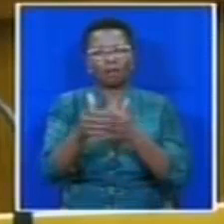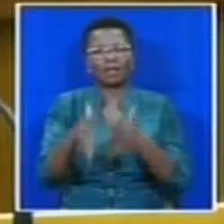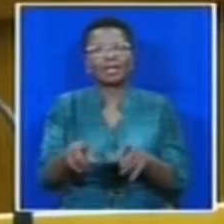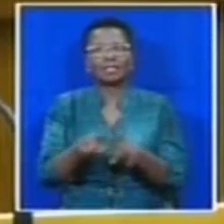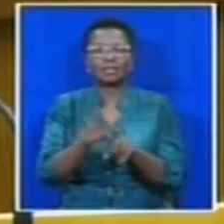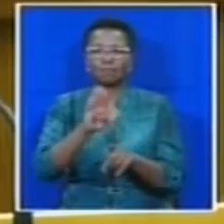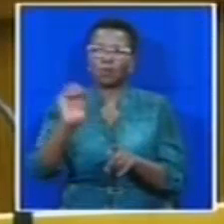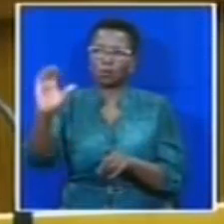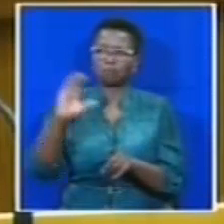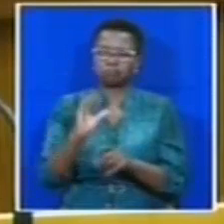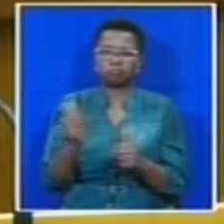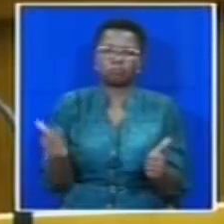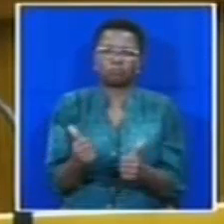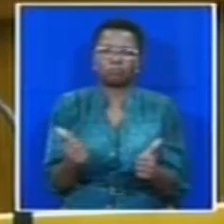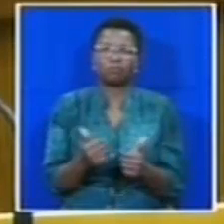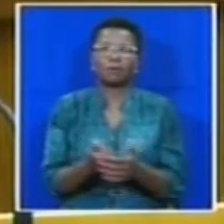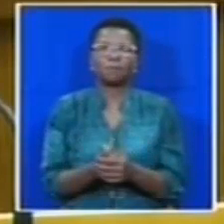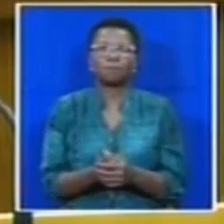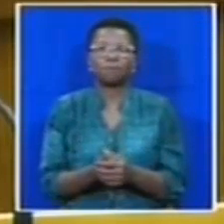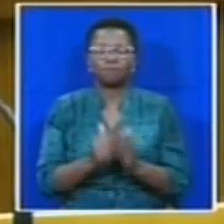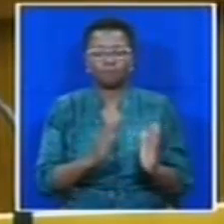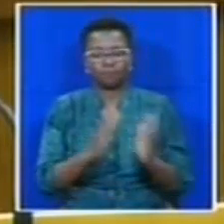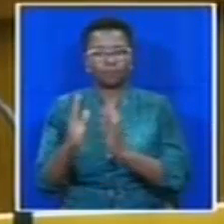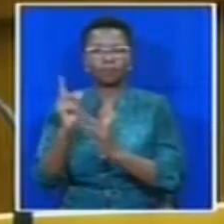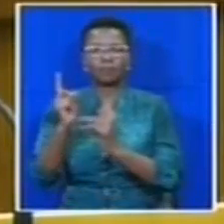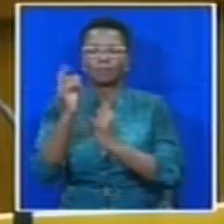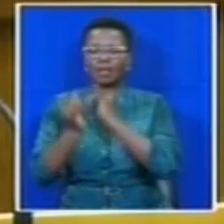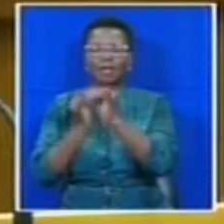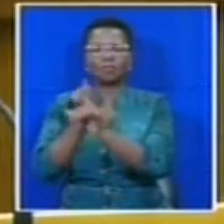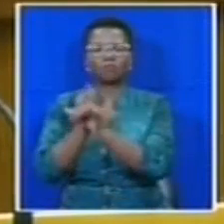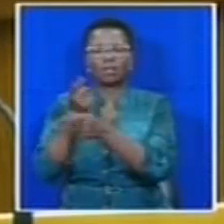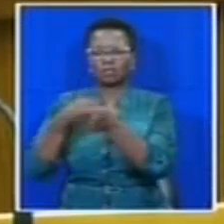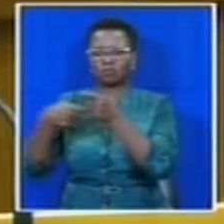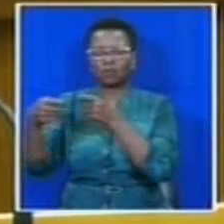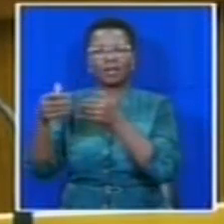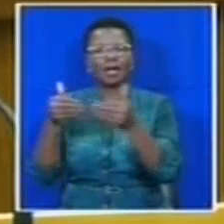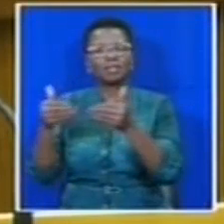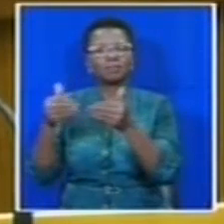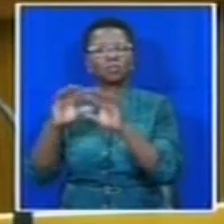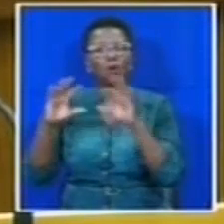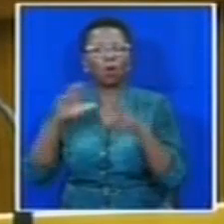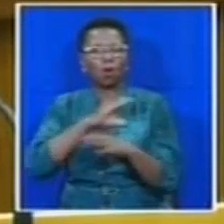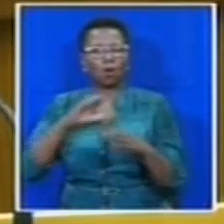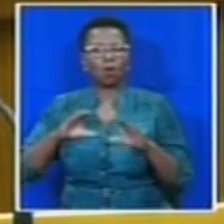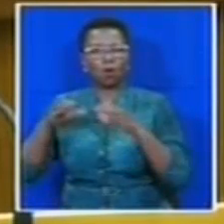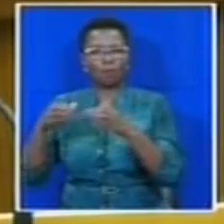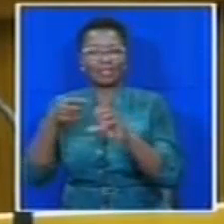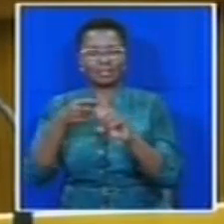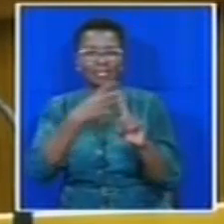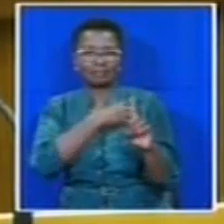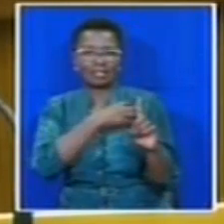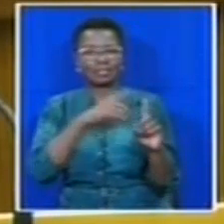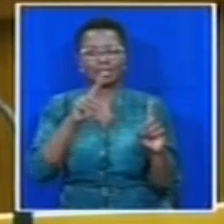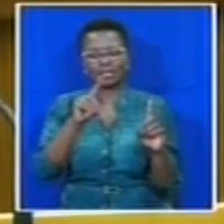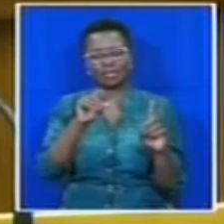rands in return. The work of the International Trade Administration Commission and Minister Davis's department is vital